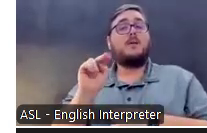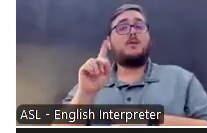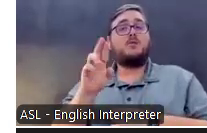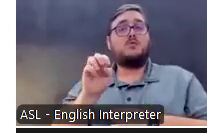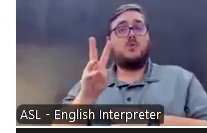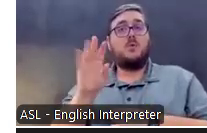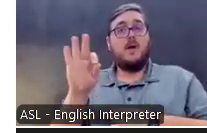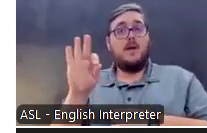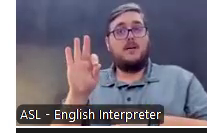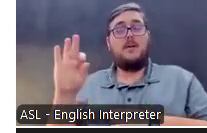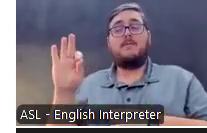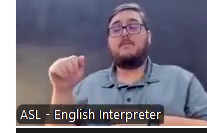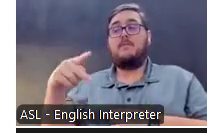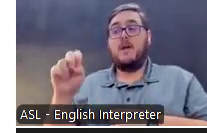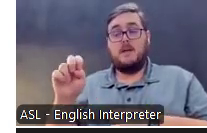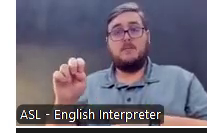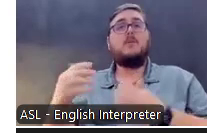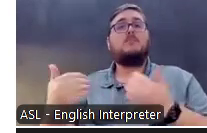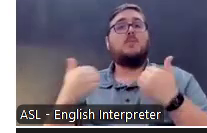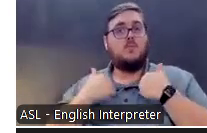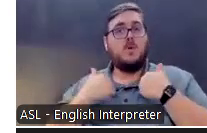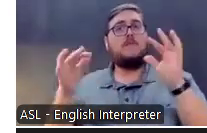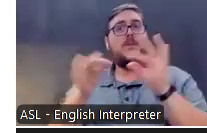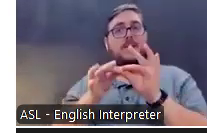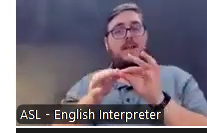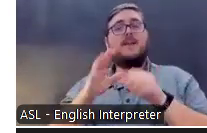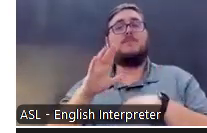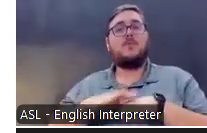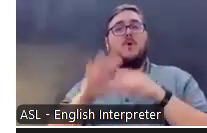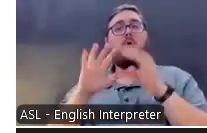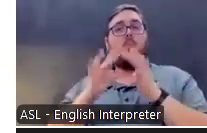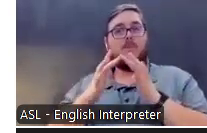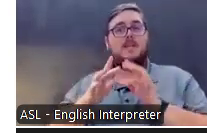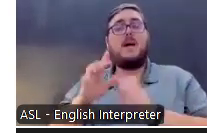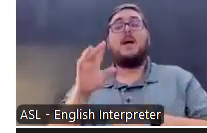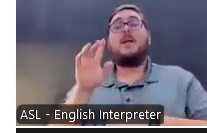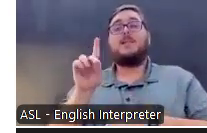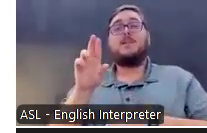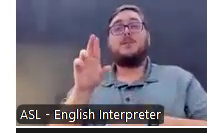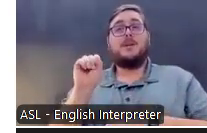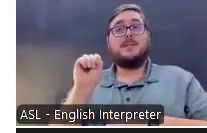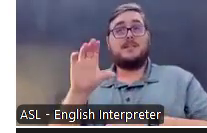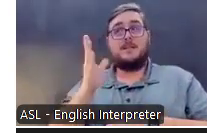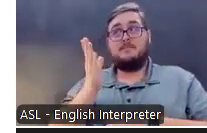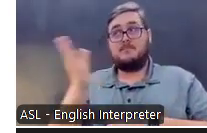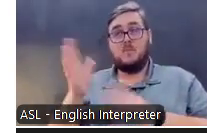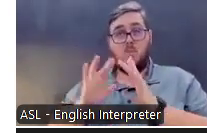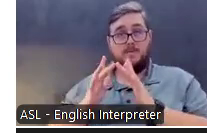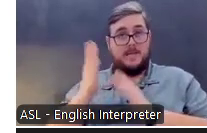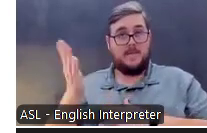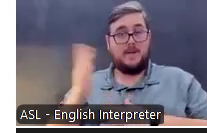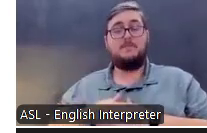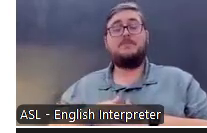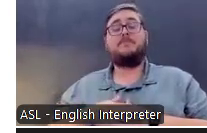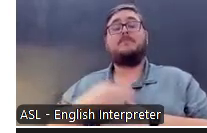decision. It's dated December 7th, 2017, and that can be found on the link on this website. Next slide,